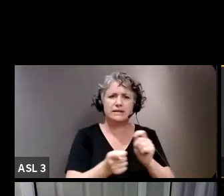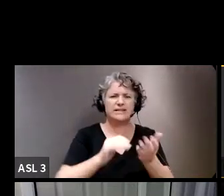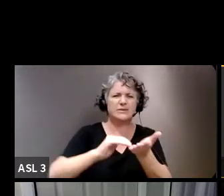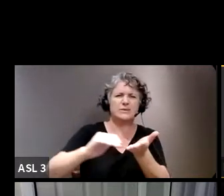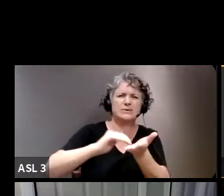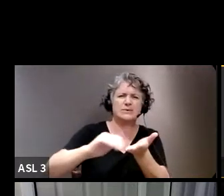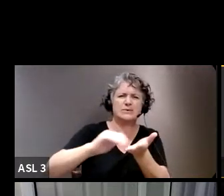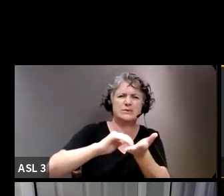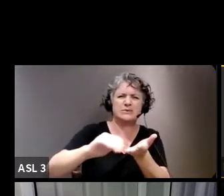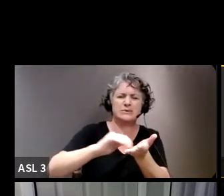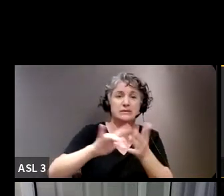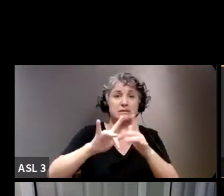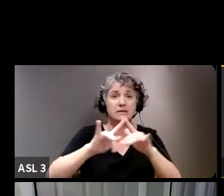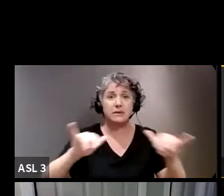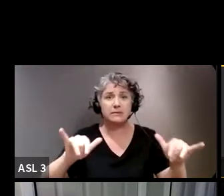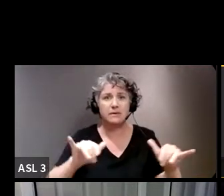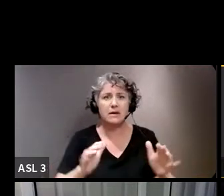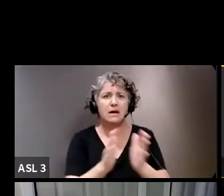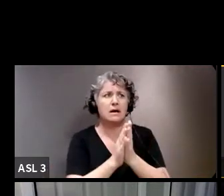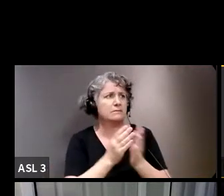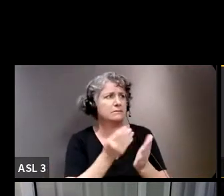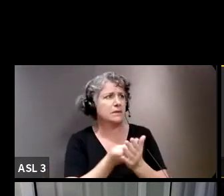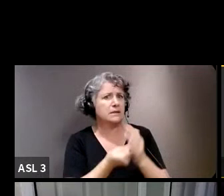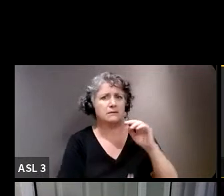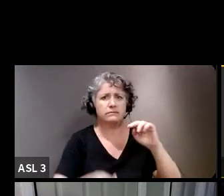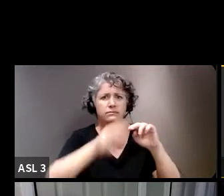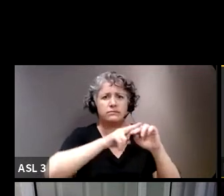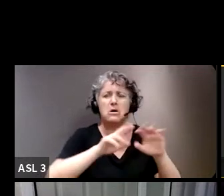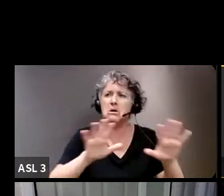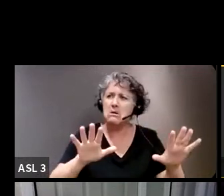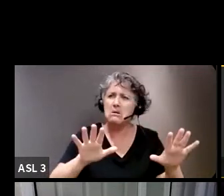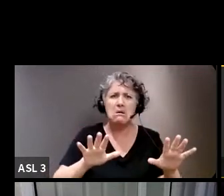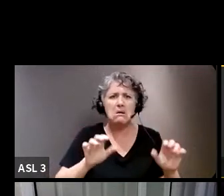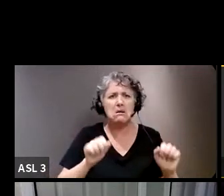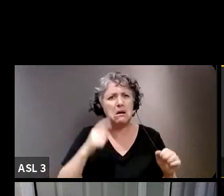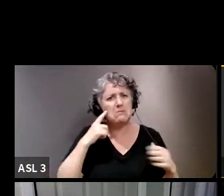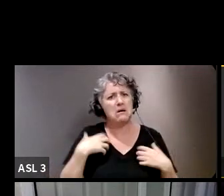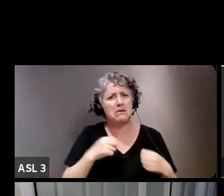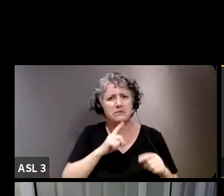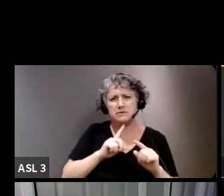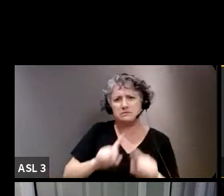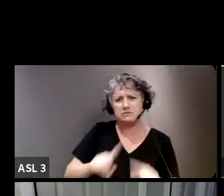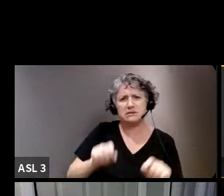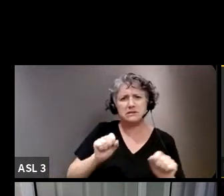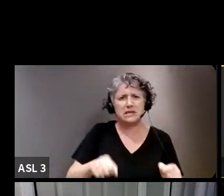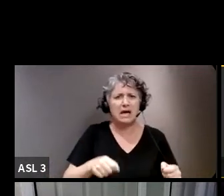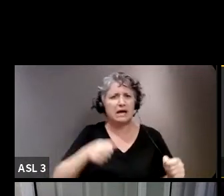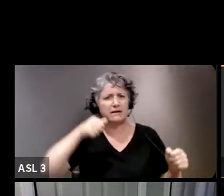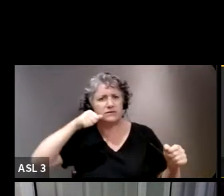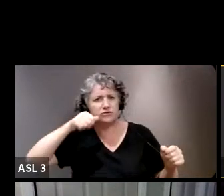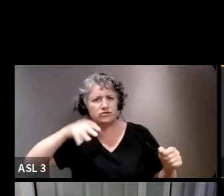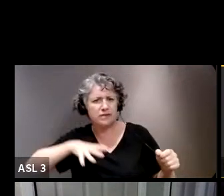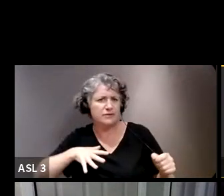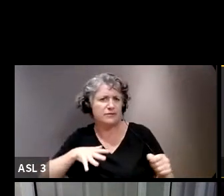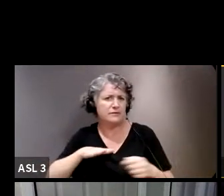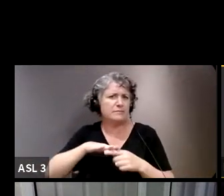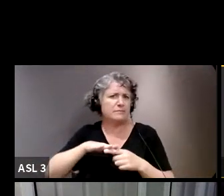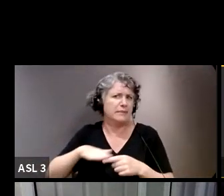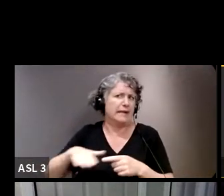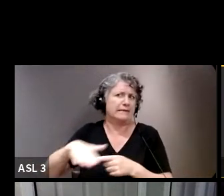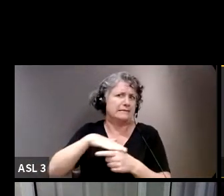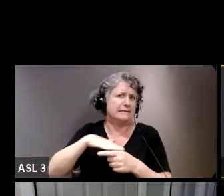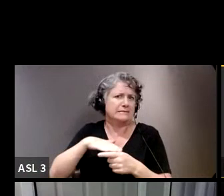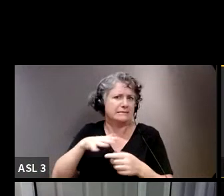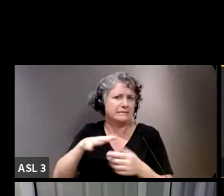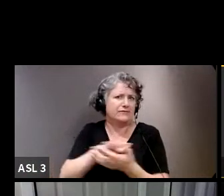time they're asking for money for money and they're saying well we can we can do the mental health response we can do gender-based violence responses we can do all of this